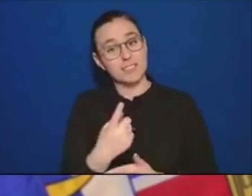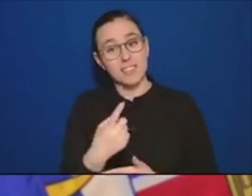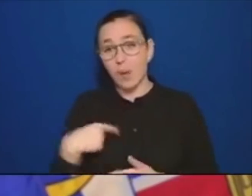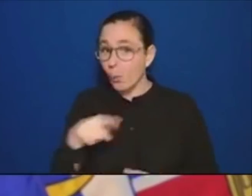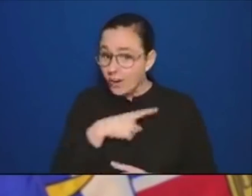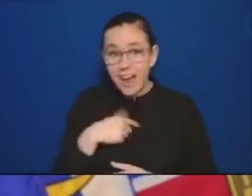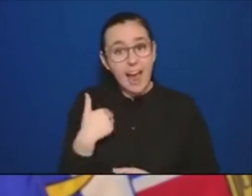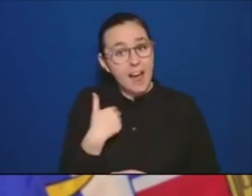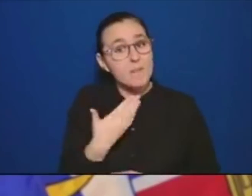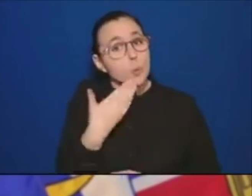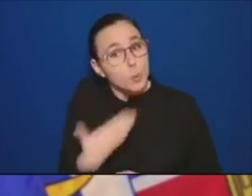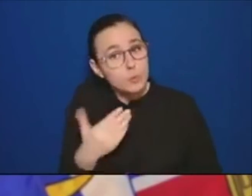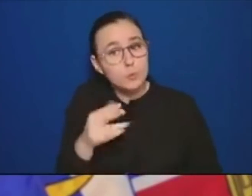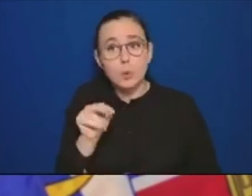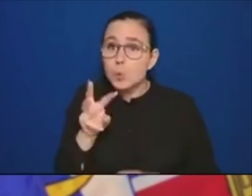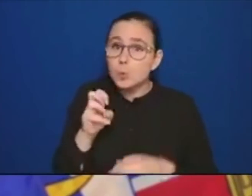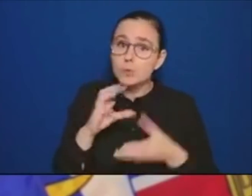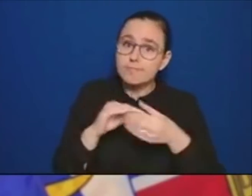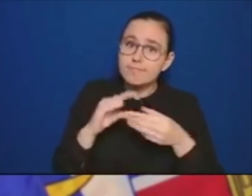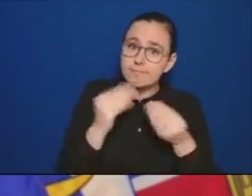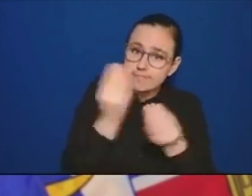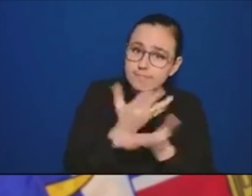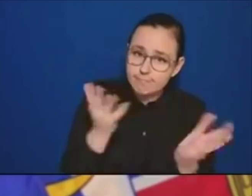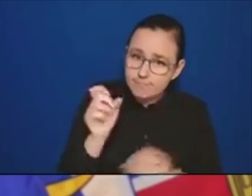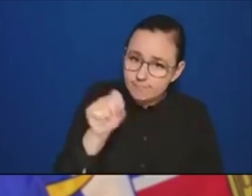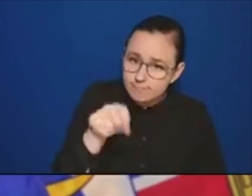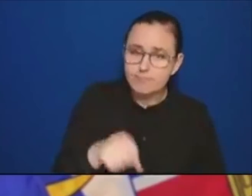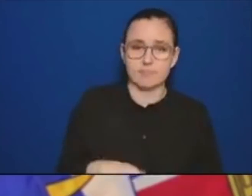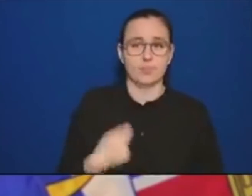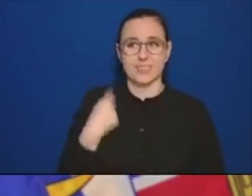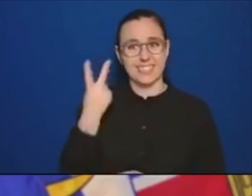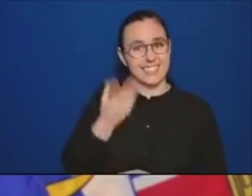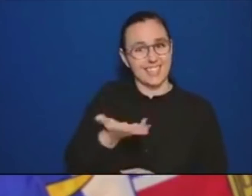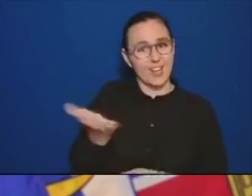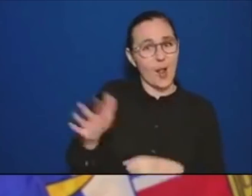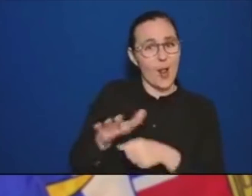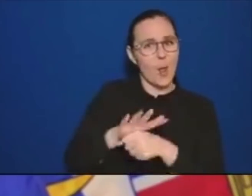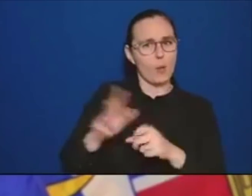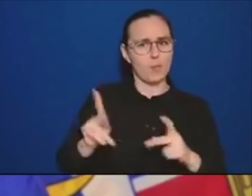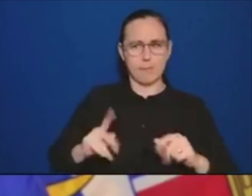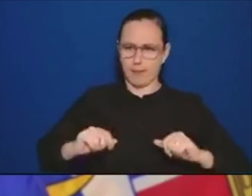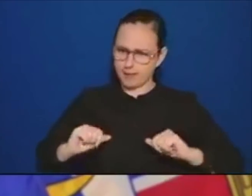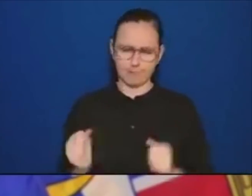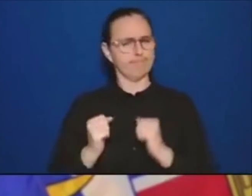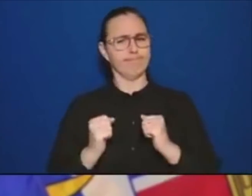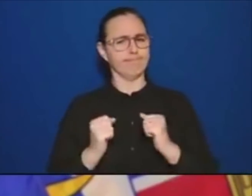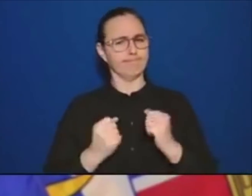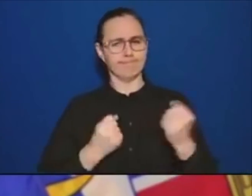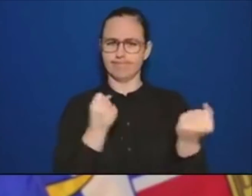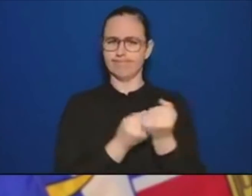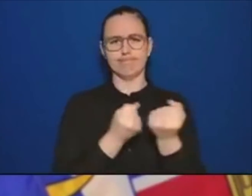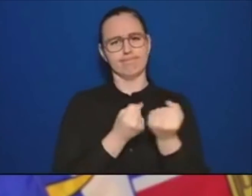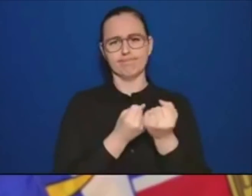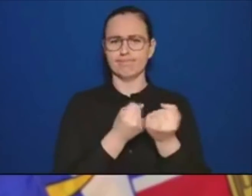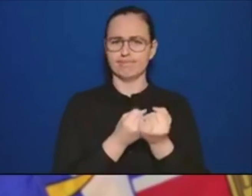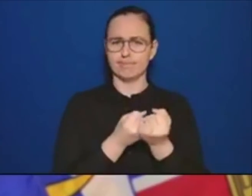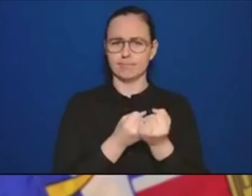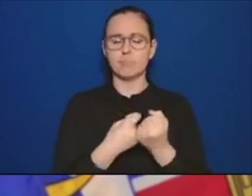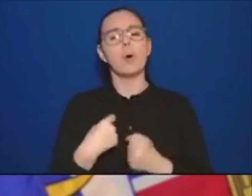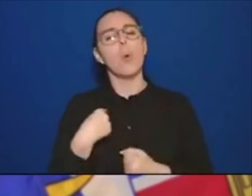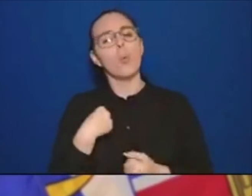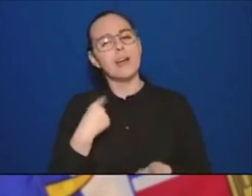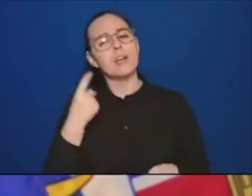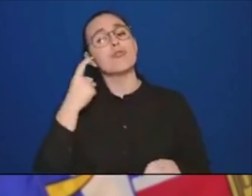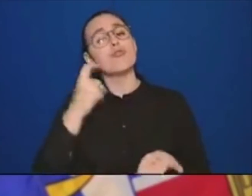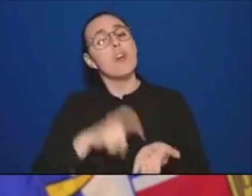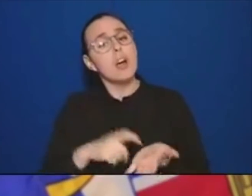lot of these local heroes showing up, but that really doesn't override the grief that we know the communities are feeling. But